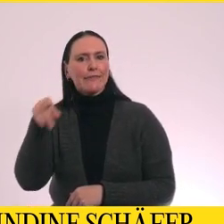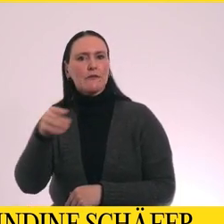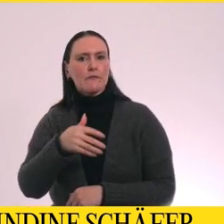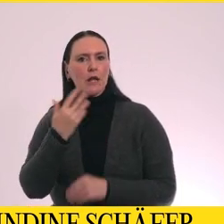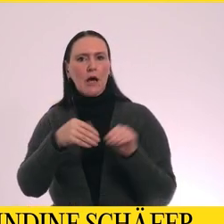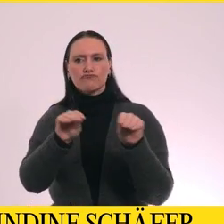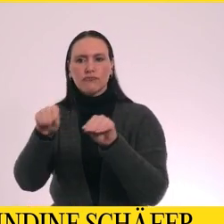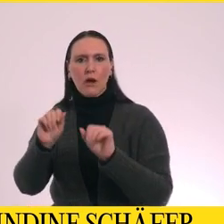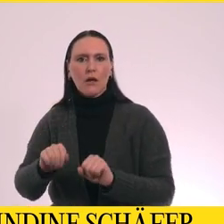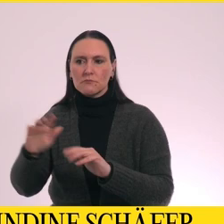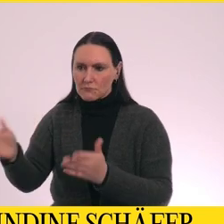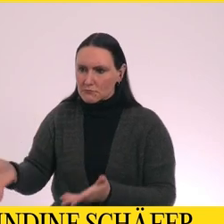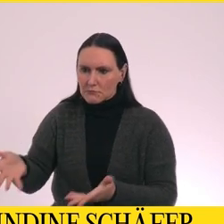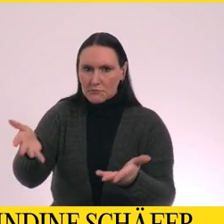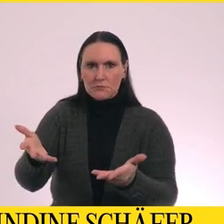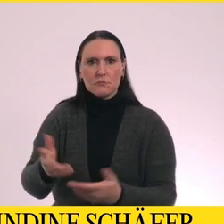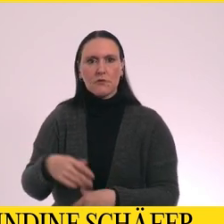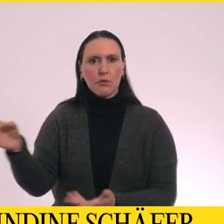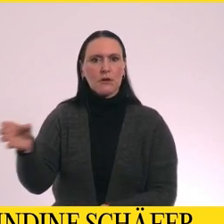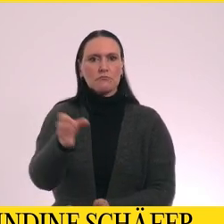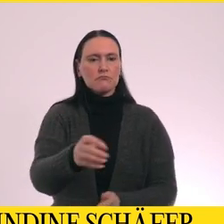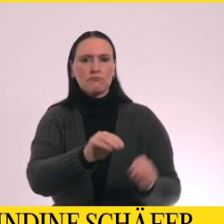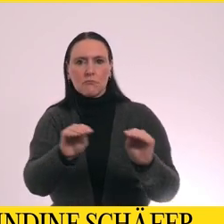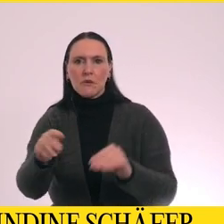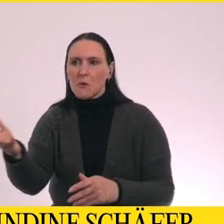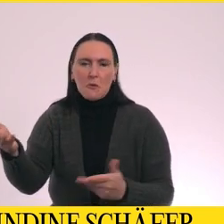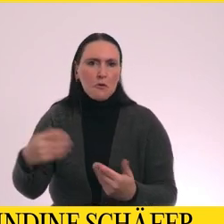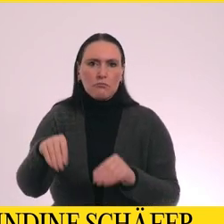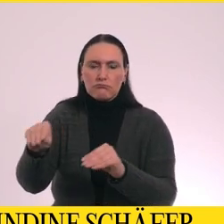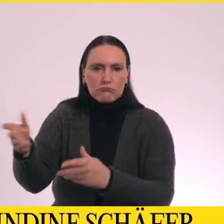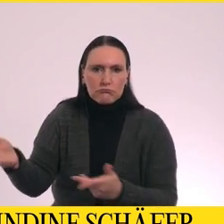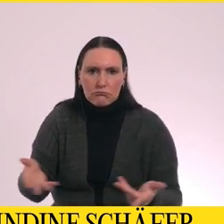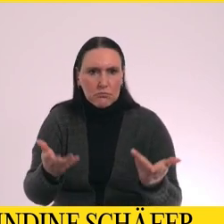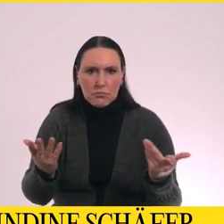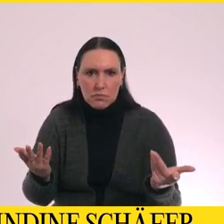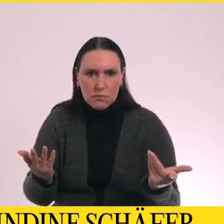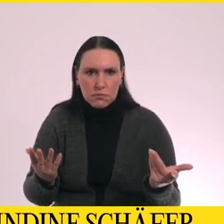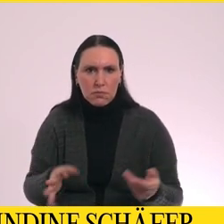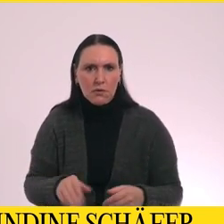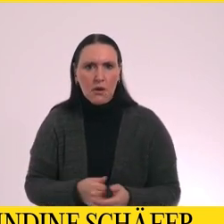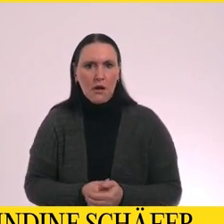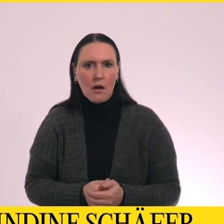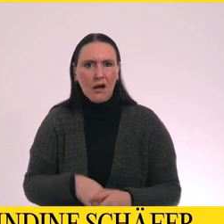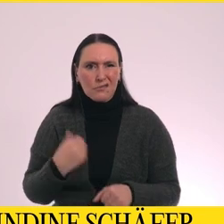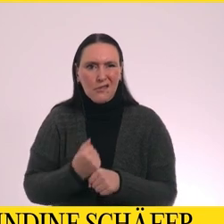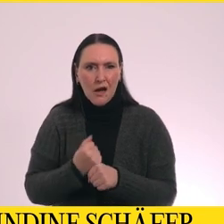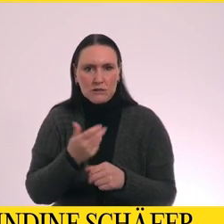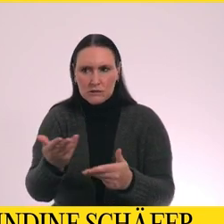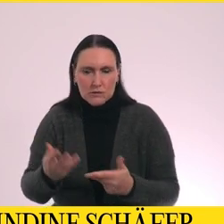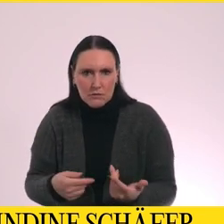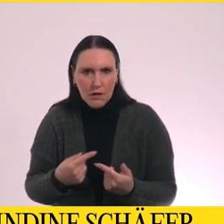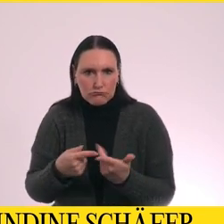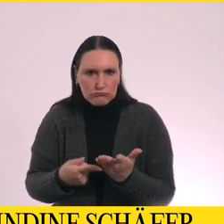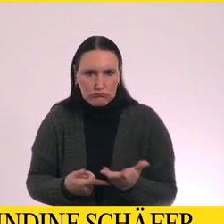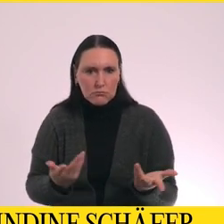they teach other languages, or they do maintenance tasks. But it's really about